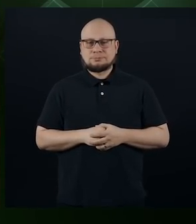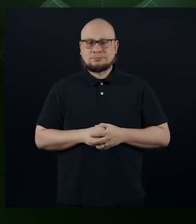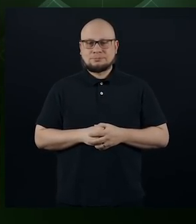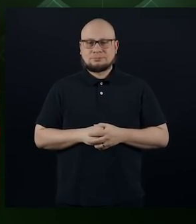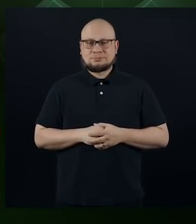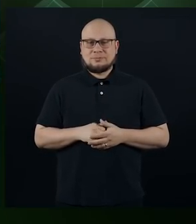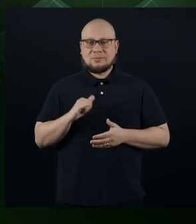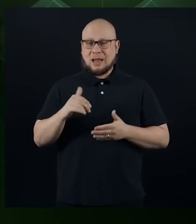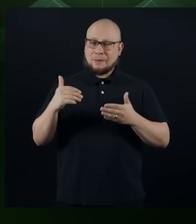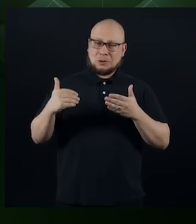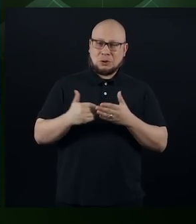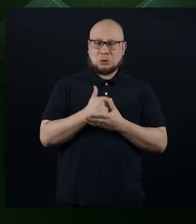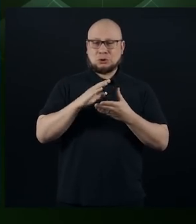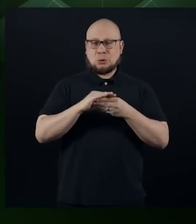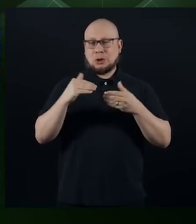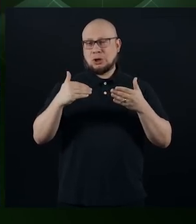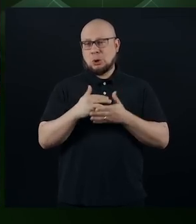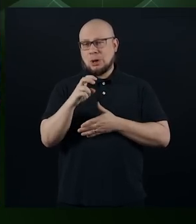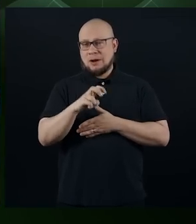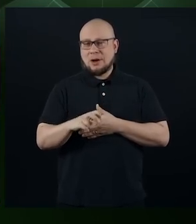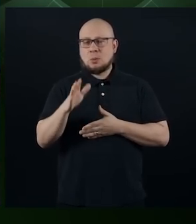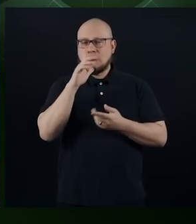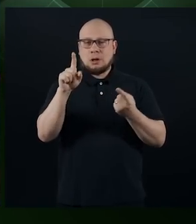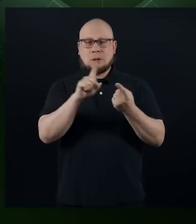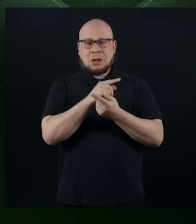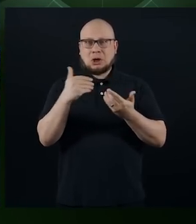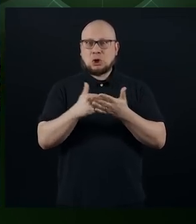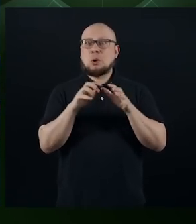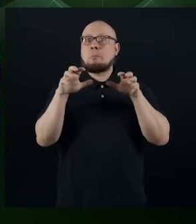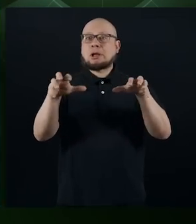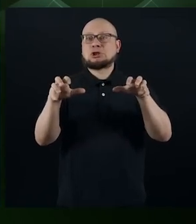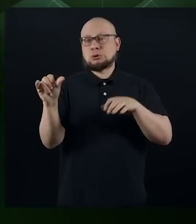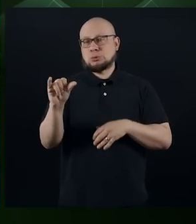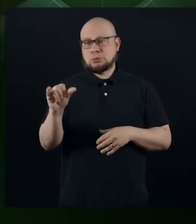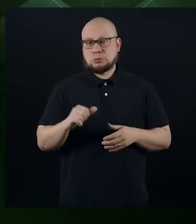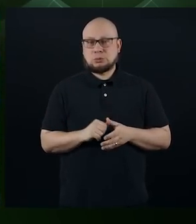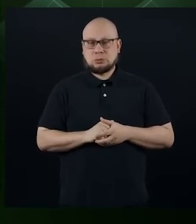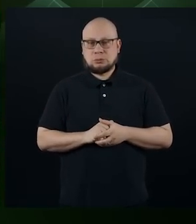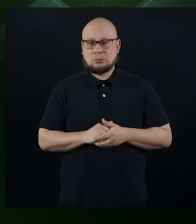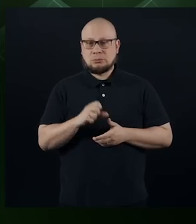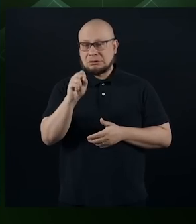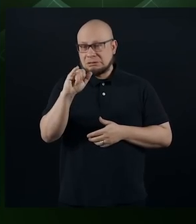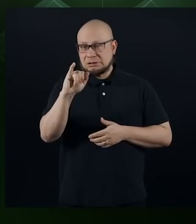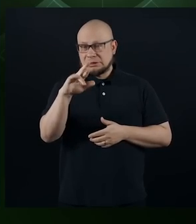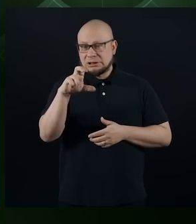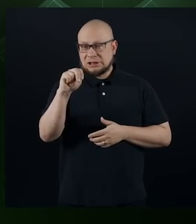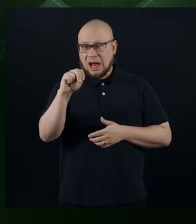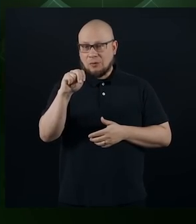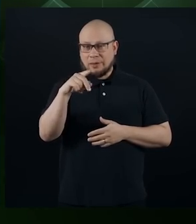these new adventures is encountering new creatures in the Sea of Thieves world. Creatures